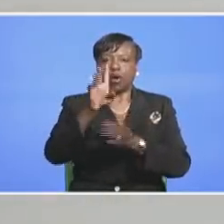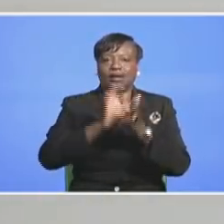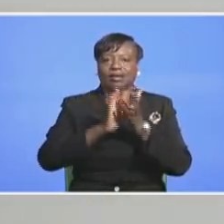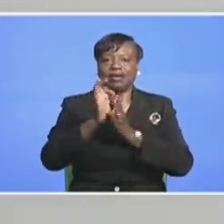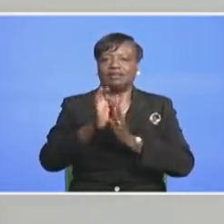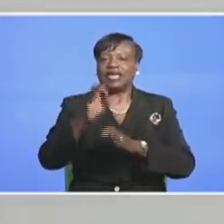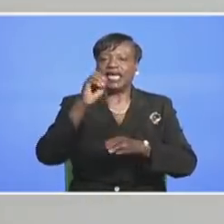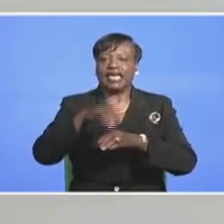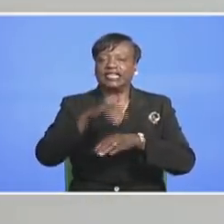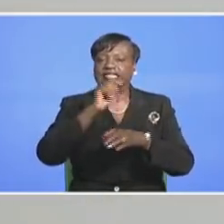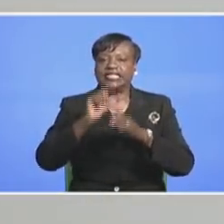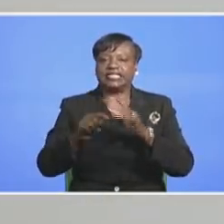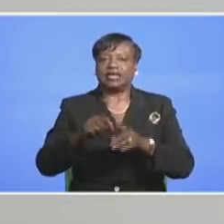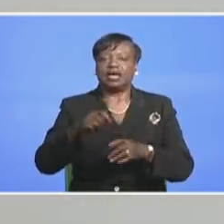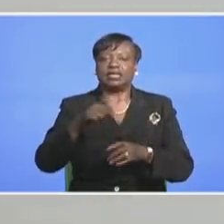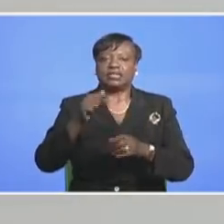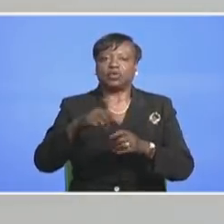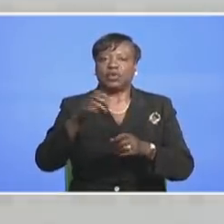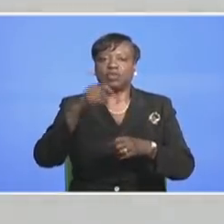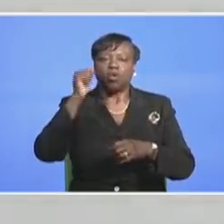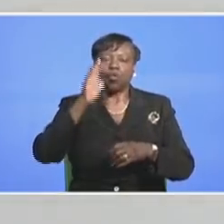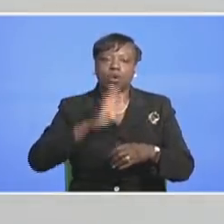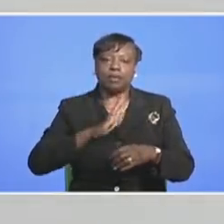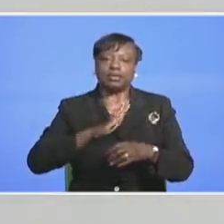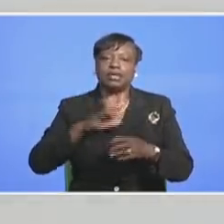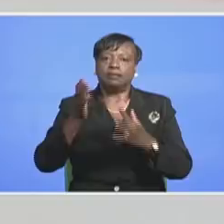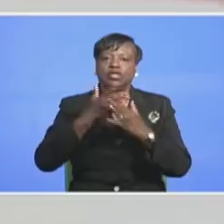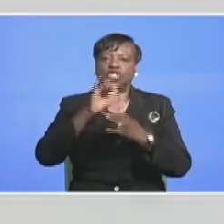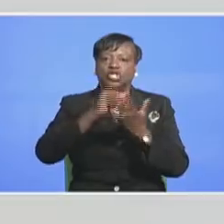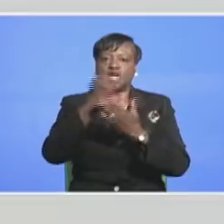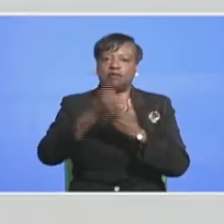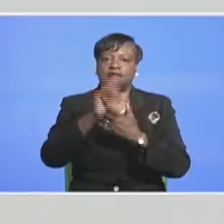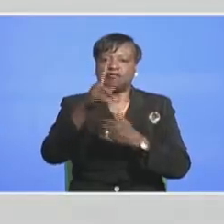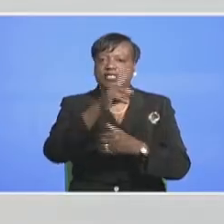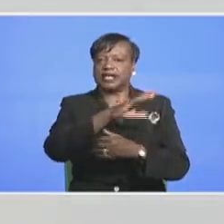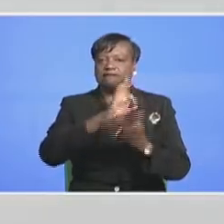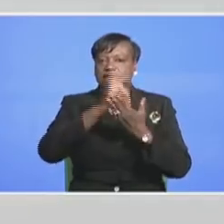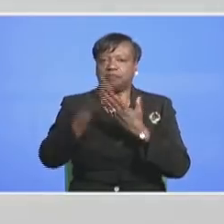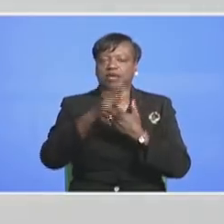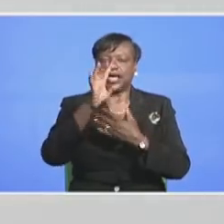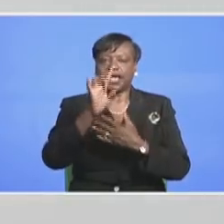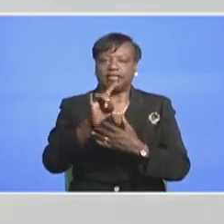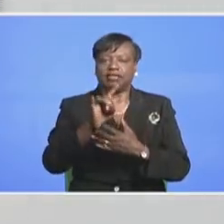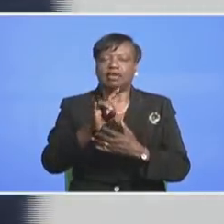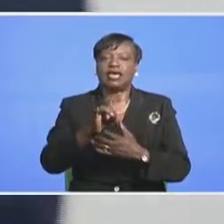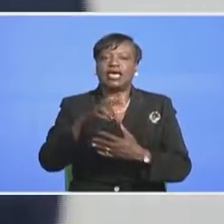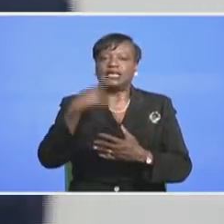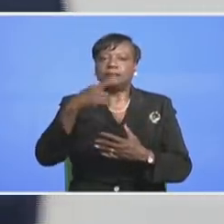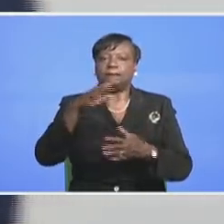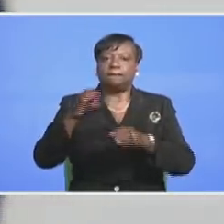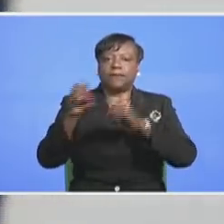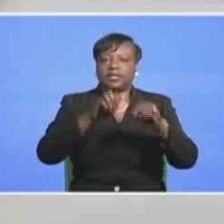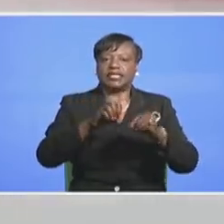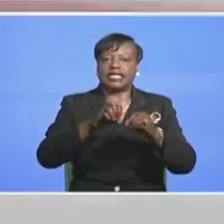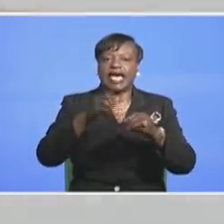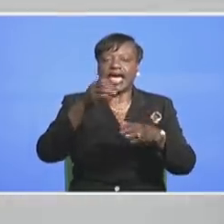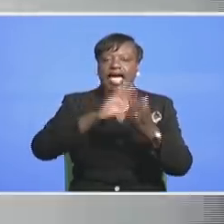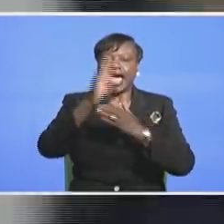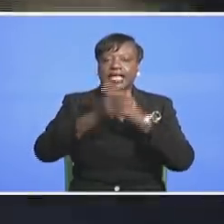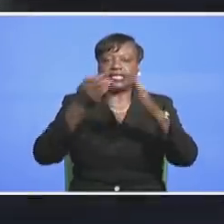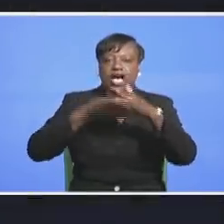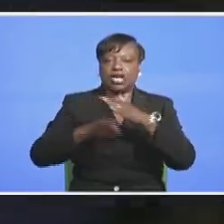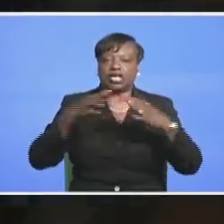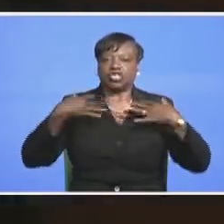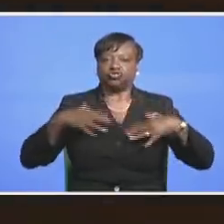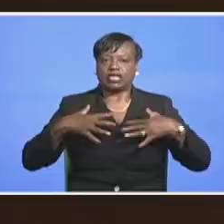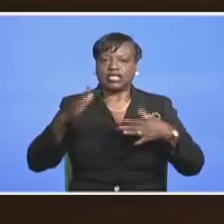indecent assault on a female between January 1st and February 8th of this year. reportedly placing his hand on her dress and attempting to touch